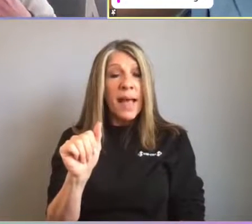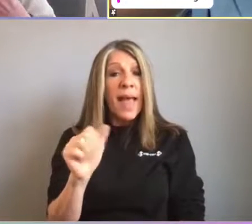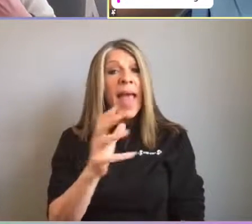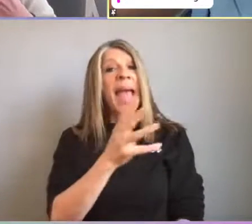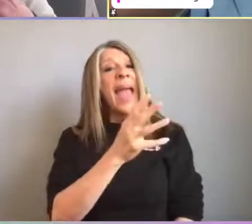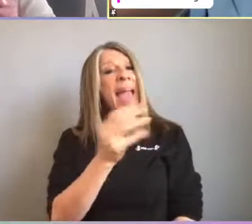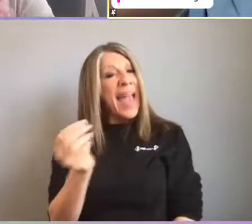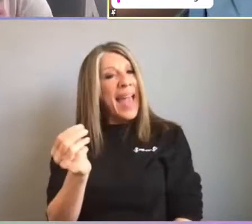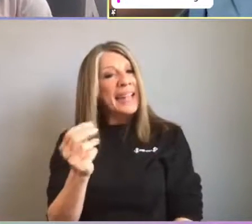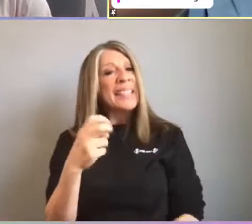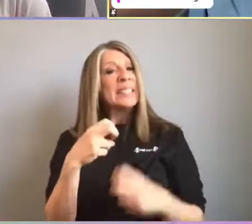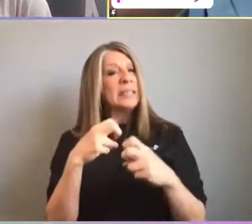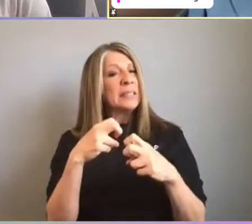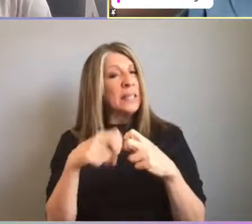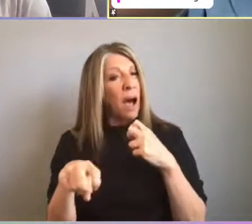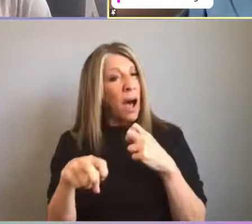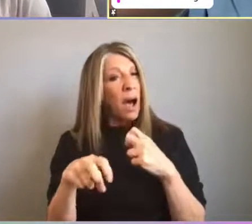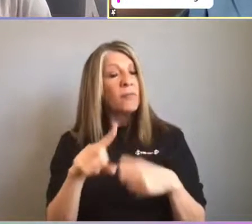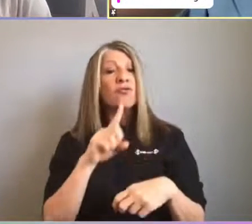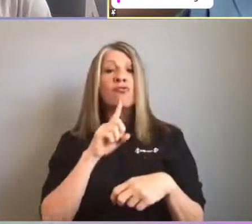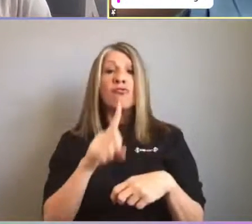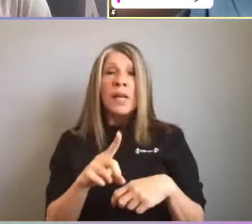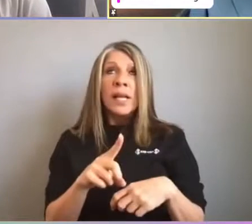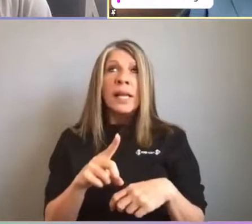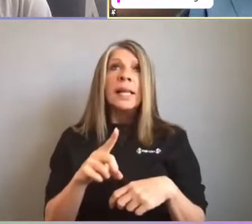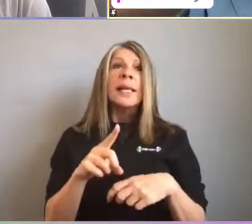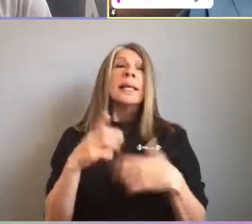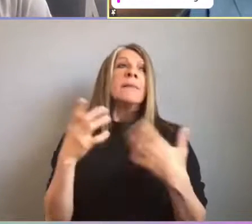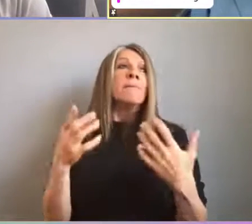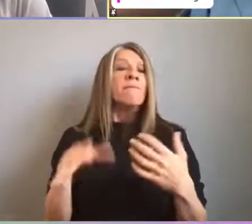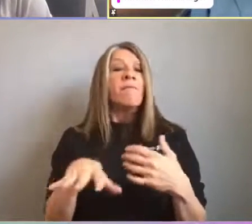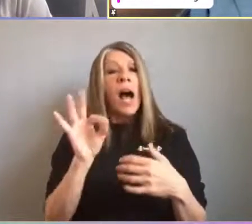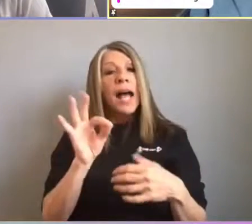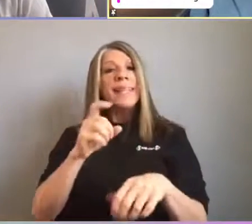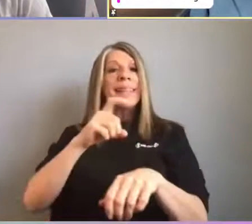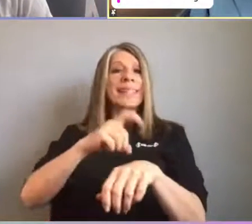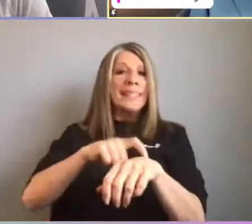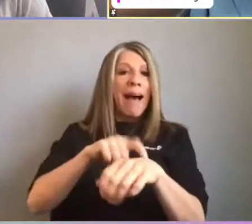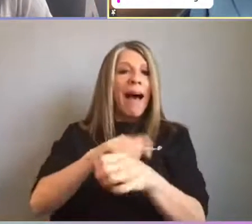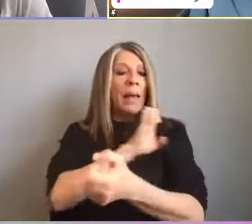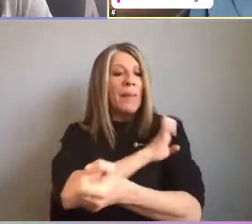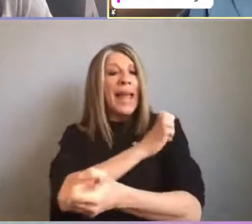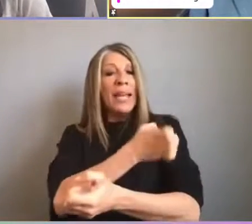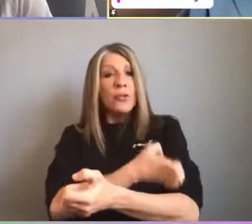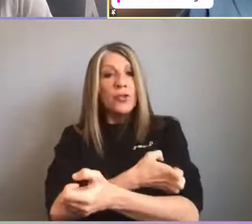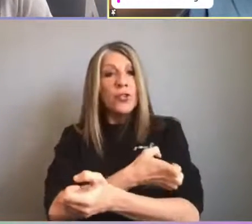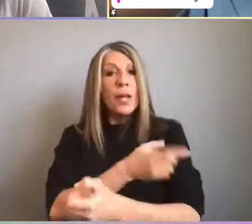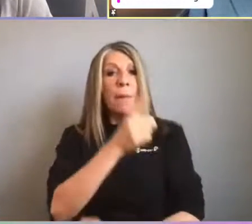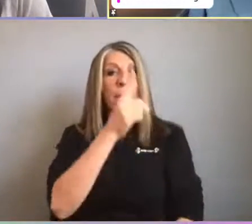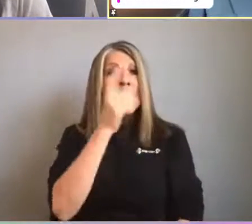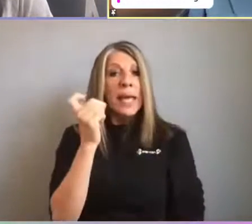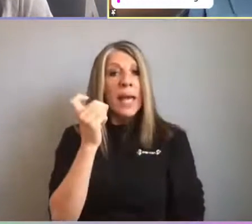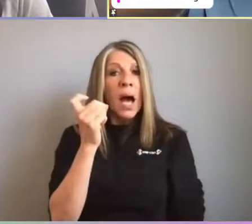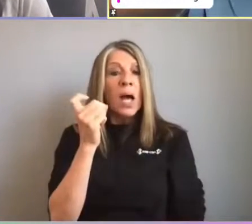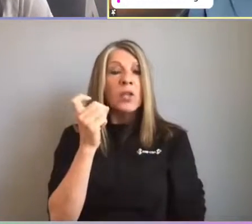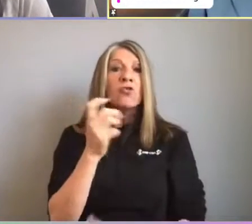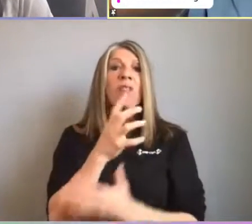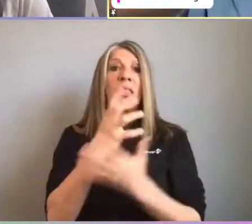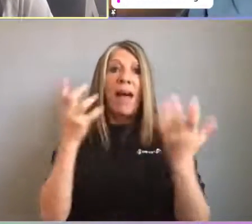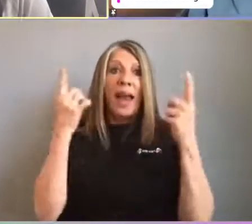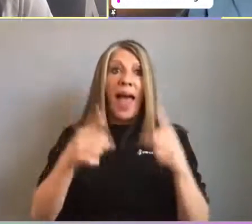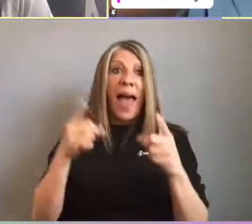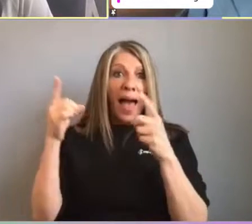it's hard to dedicate the time. It's hard finding the energy because you have a lot going